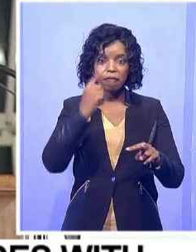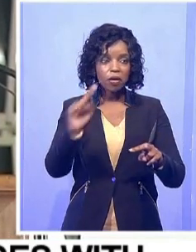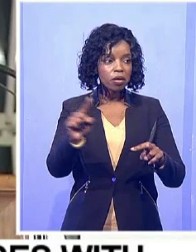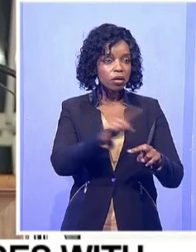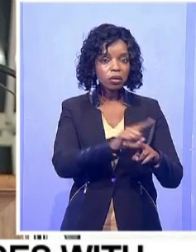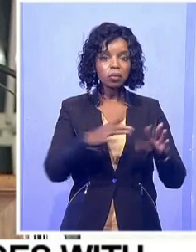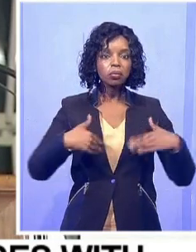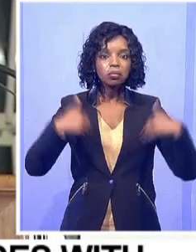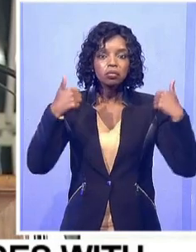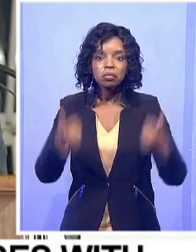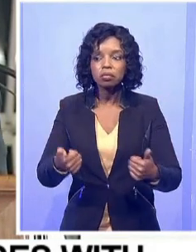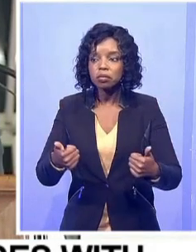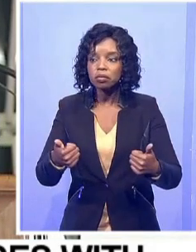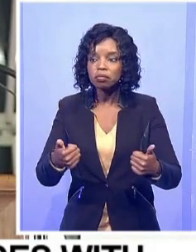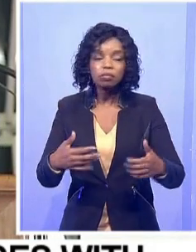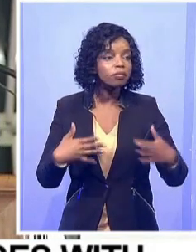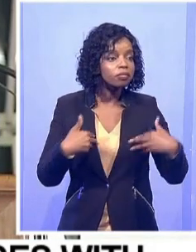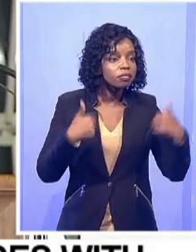How are you?